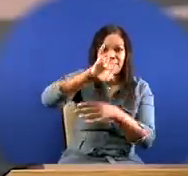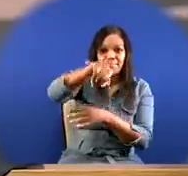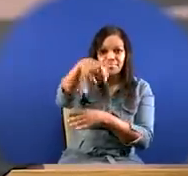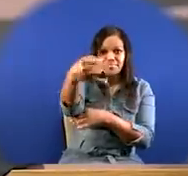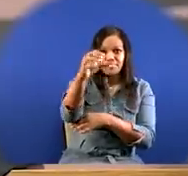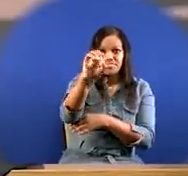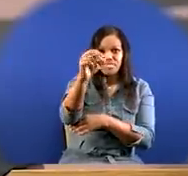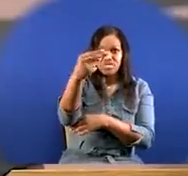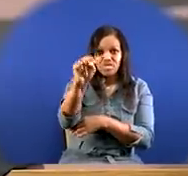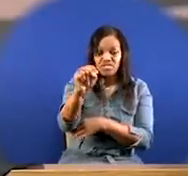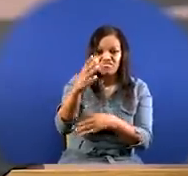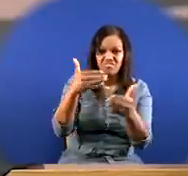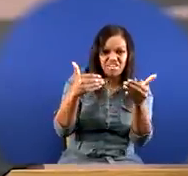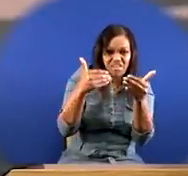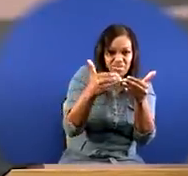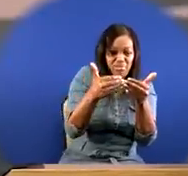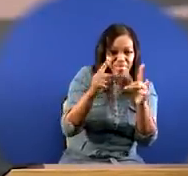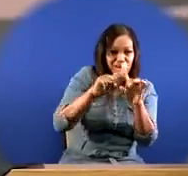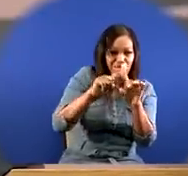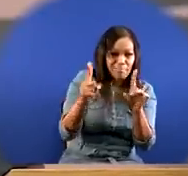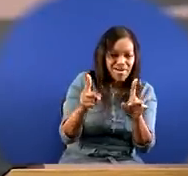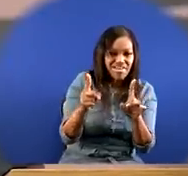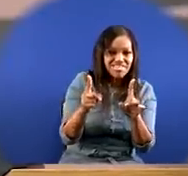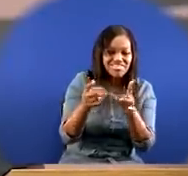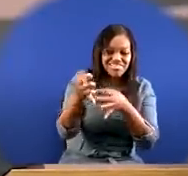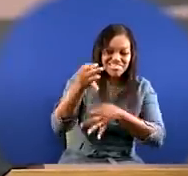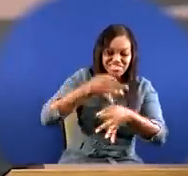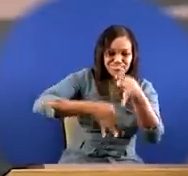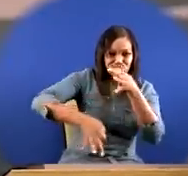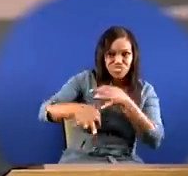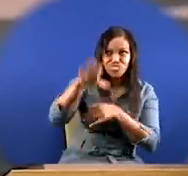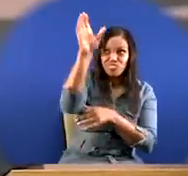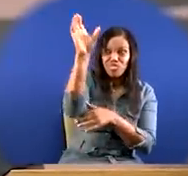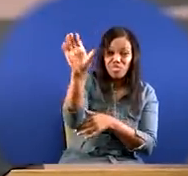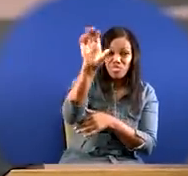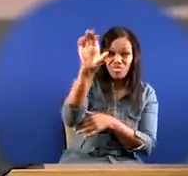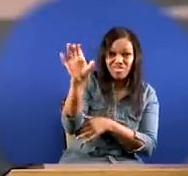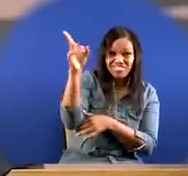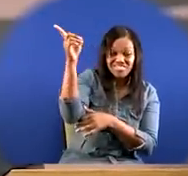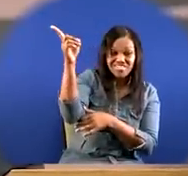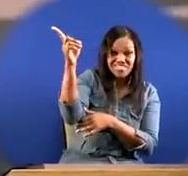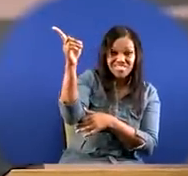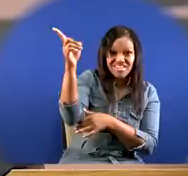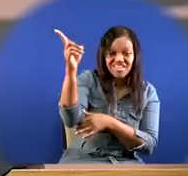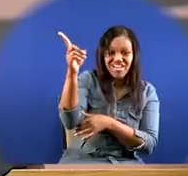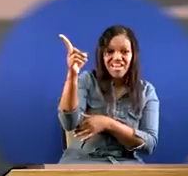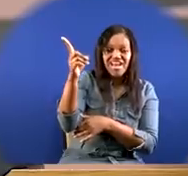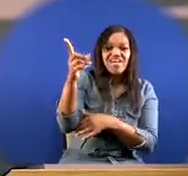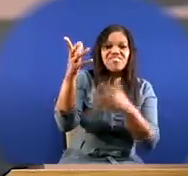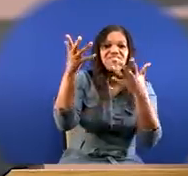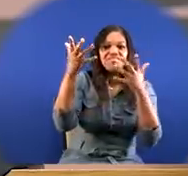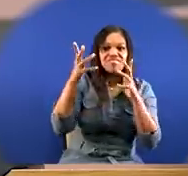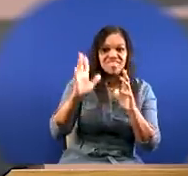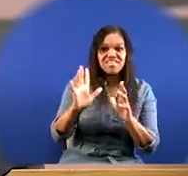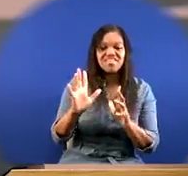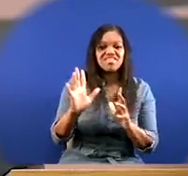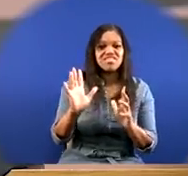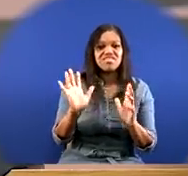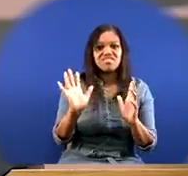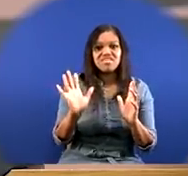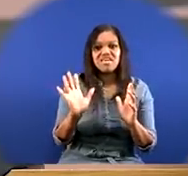nearby, but the substitute on the cross has made John